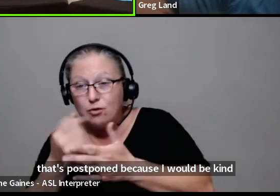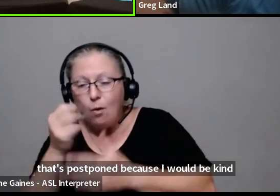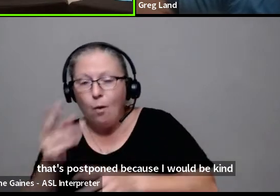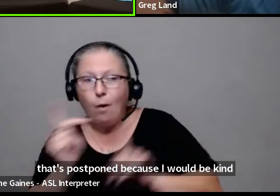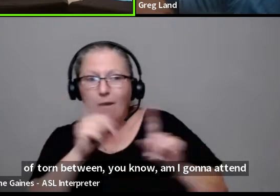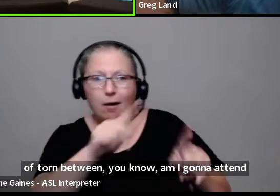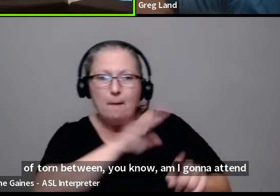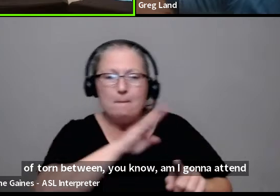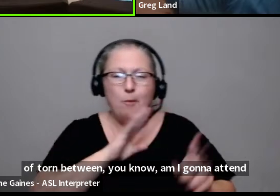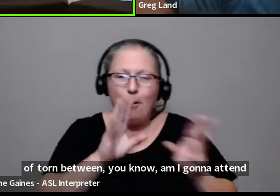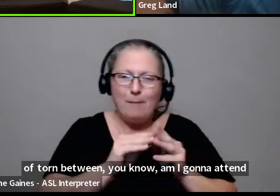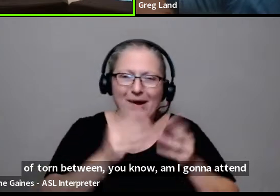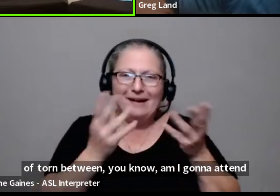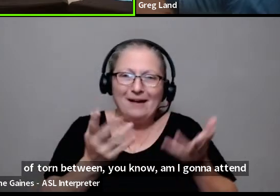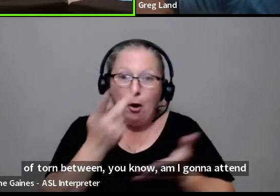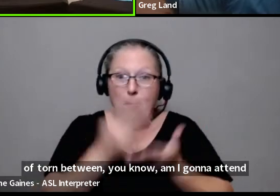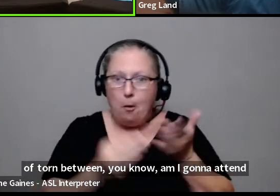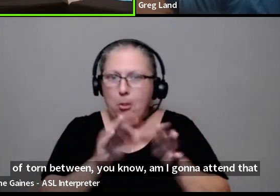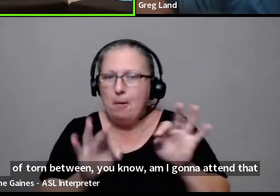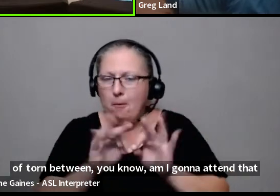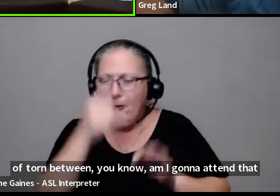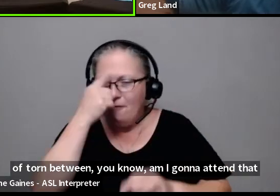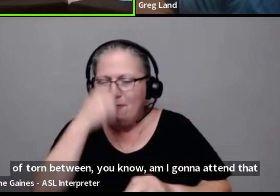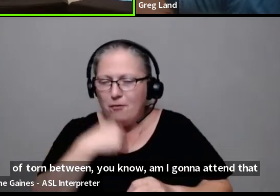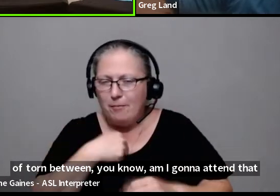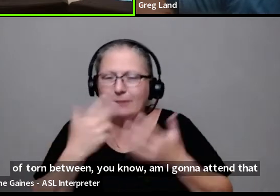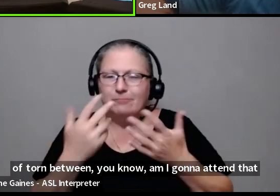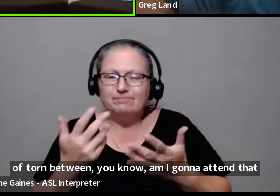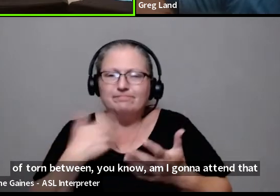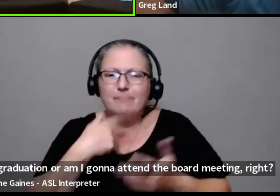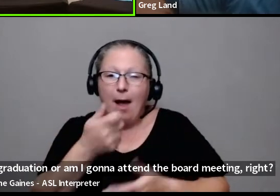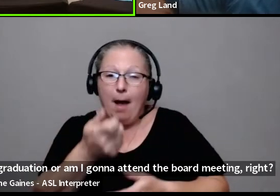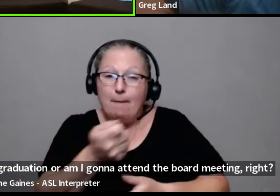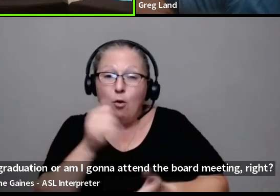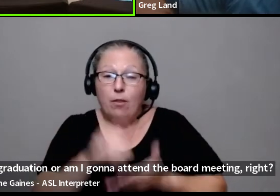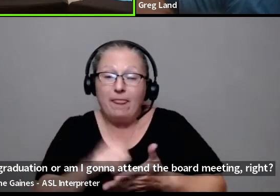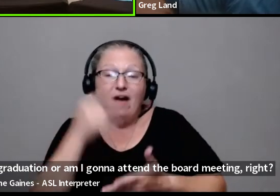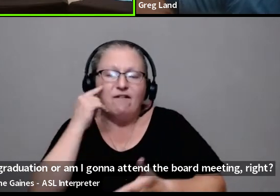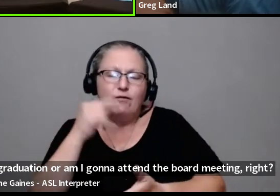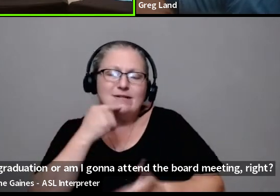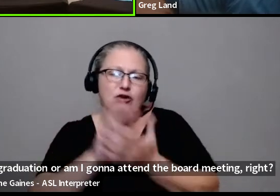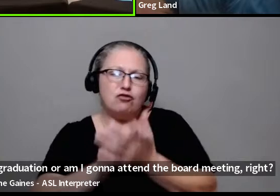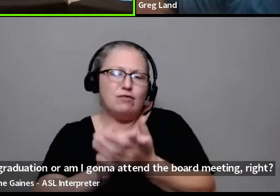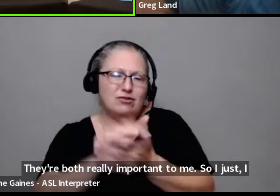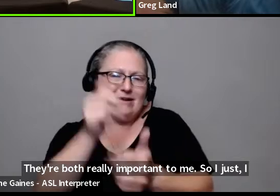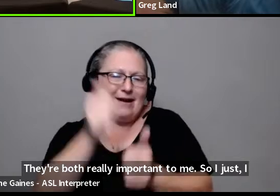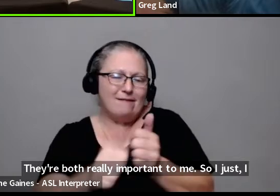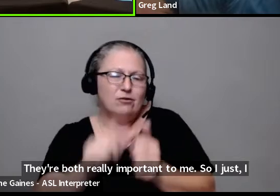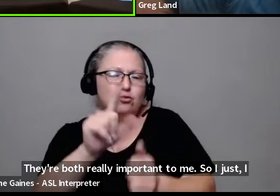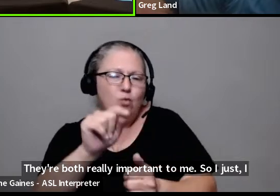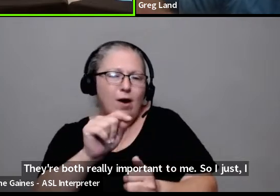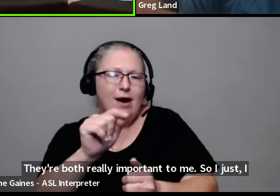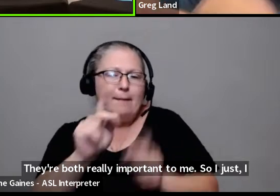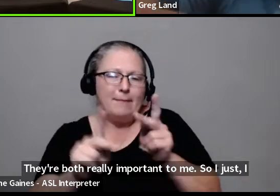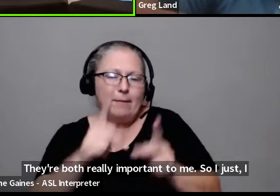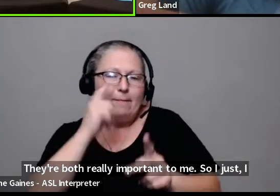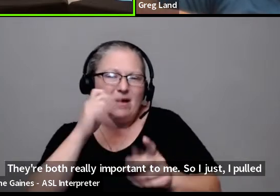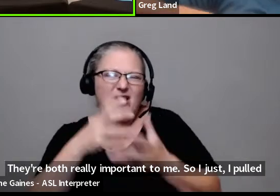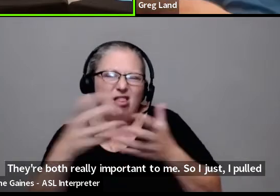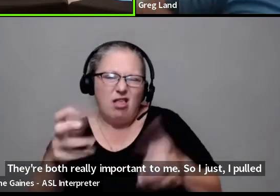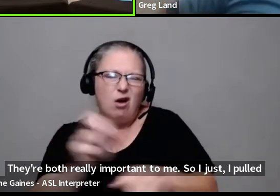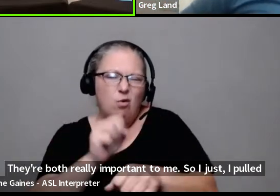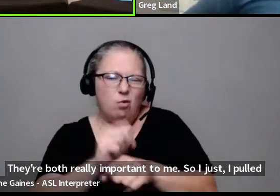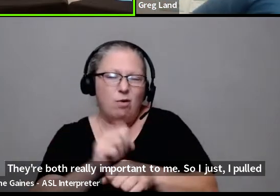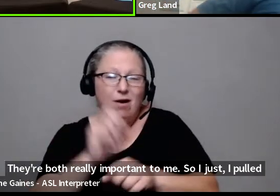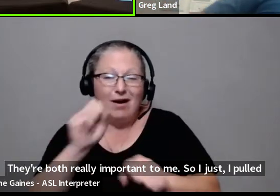attend the board meeting? Right? They're both really important to me. So I pulled this to congratulate those 20 individuals because that really is a lot of work. Could